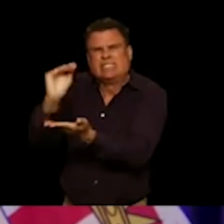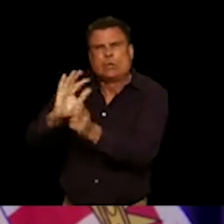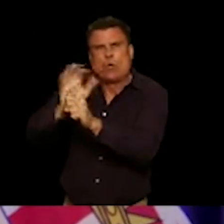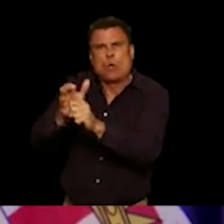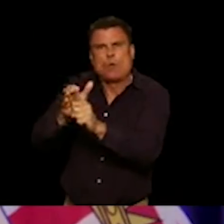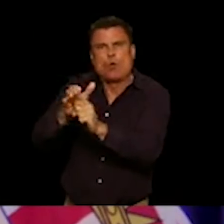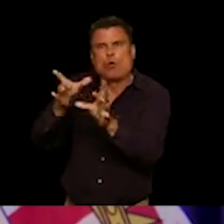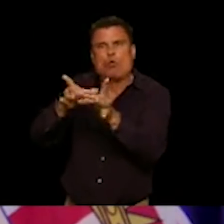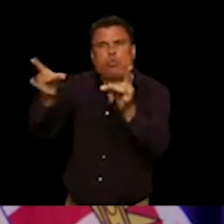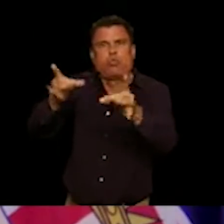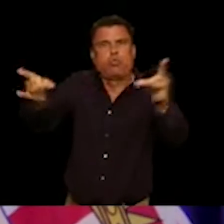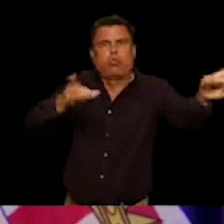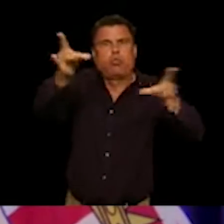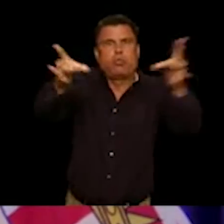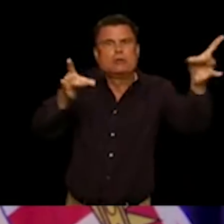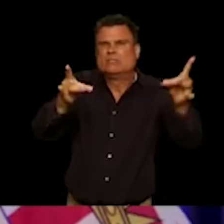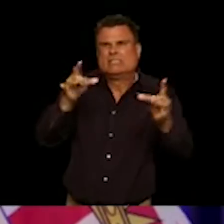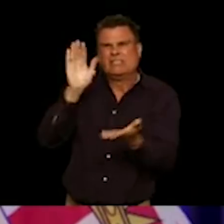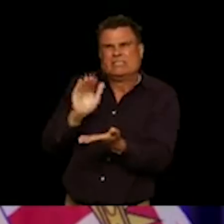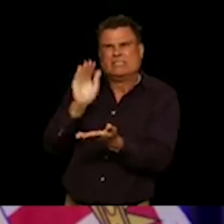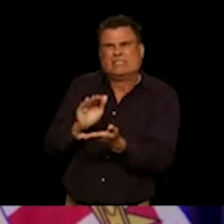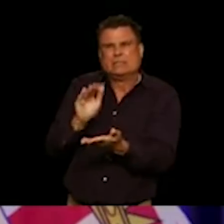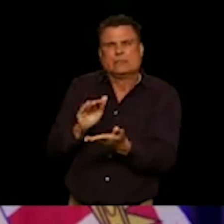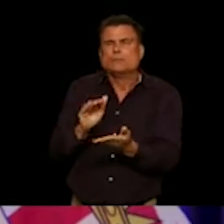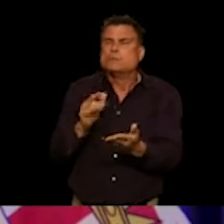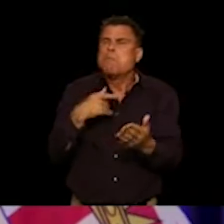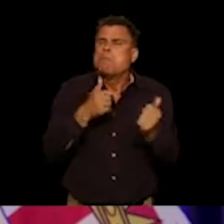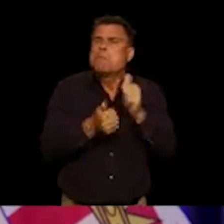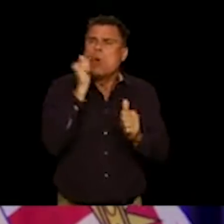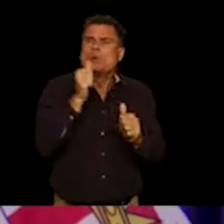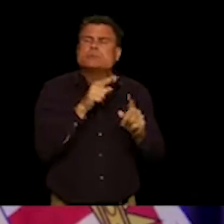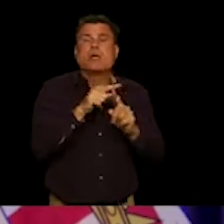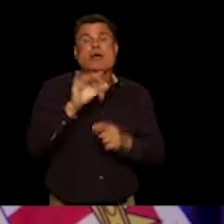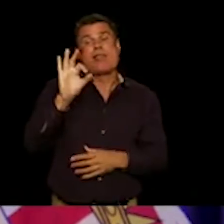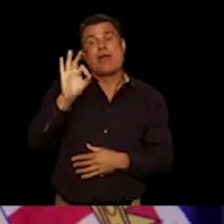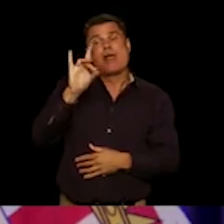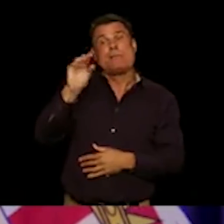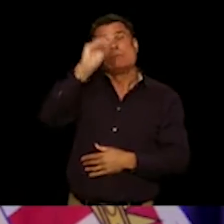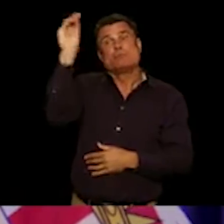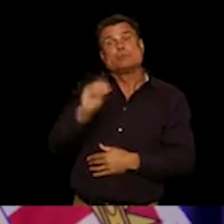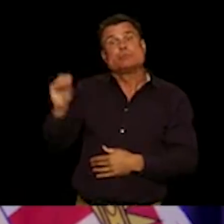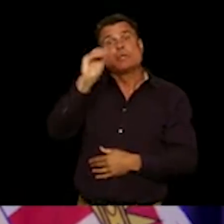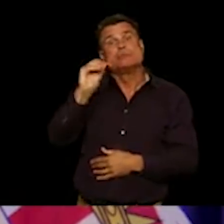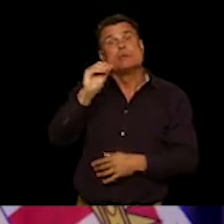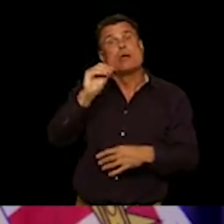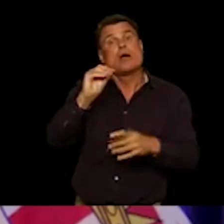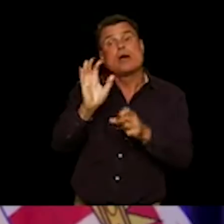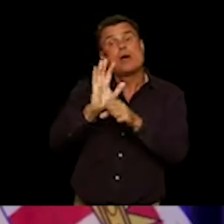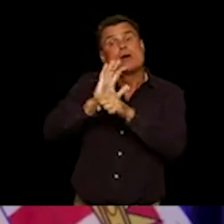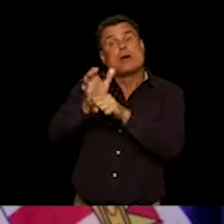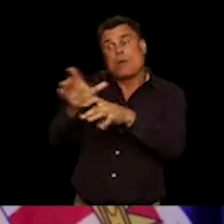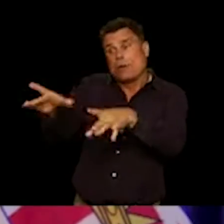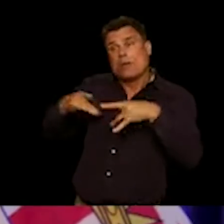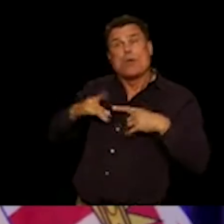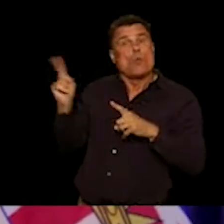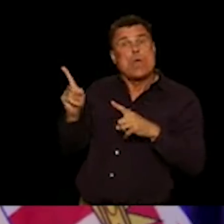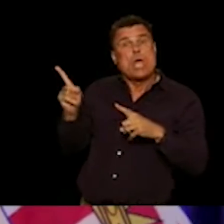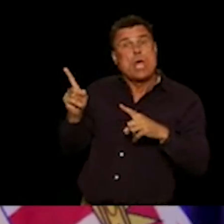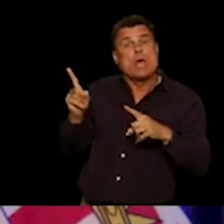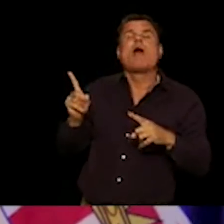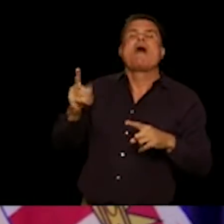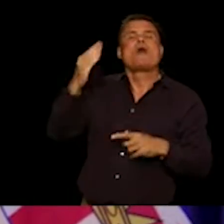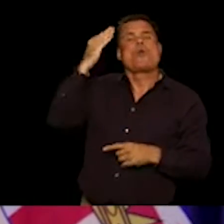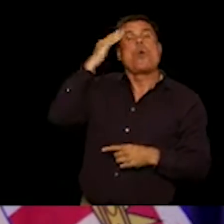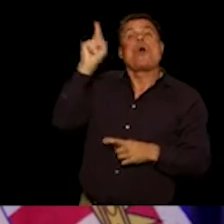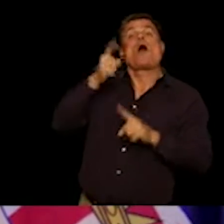our cases here in BC. We're not seeing a lot of unlinked cases, and yes, this is the work that